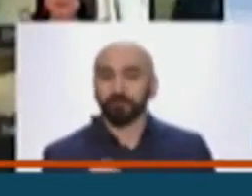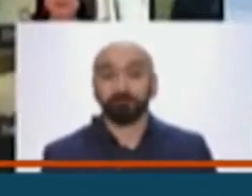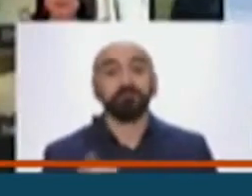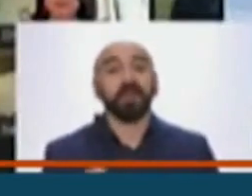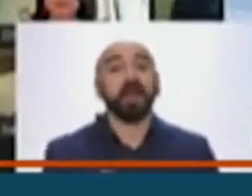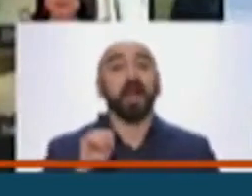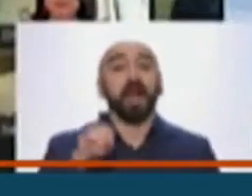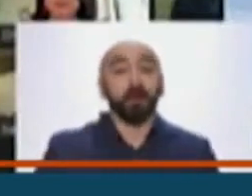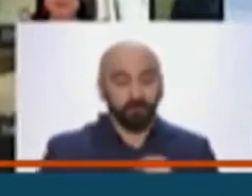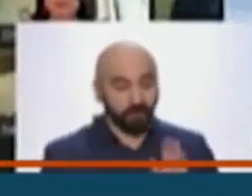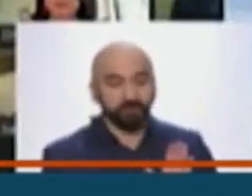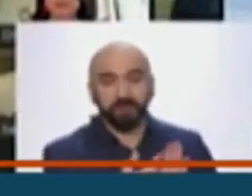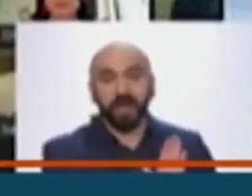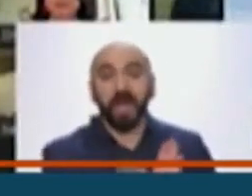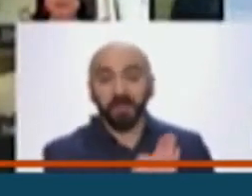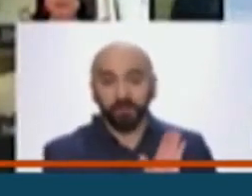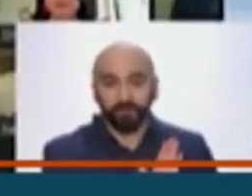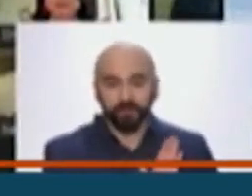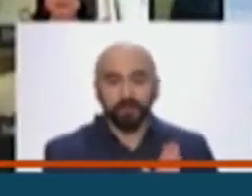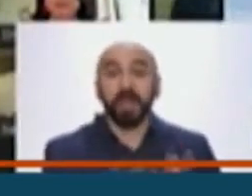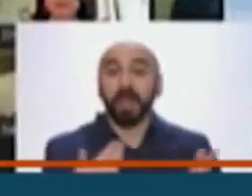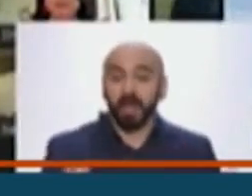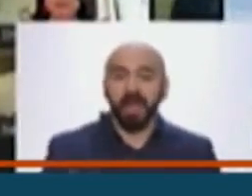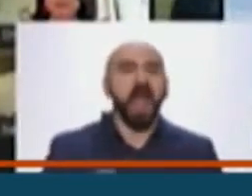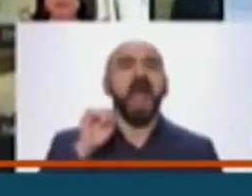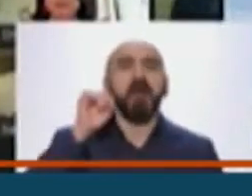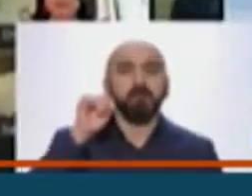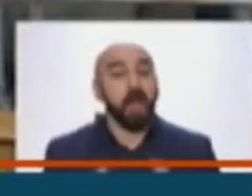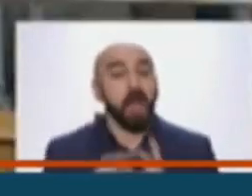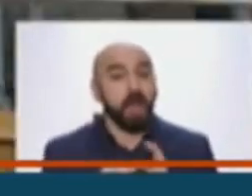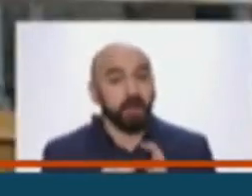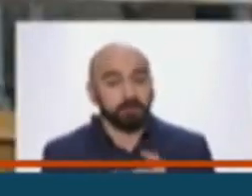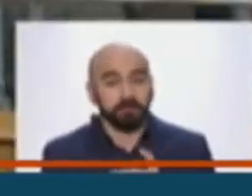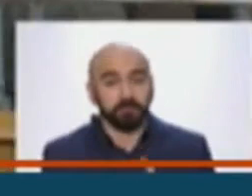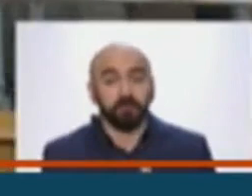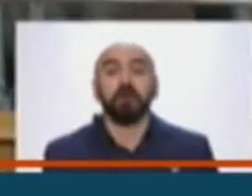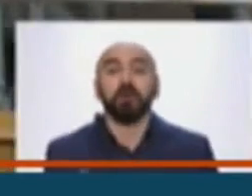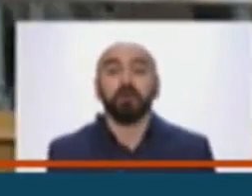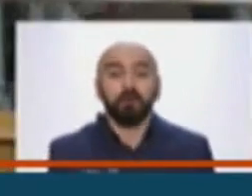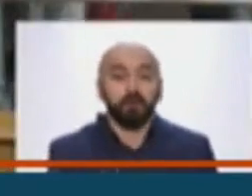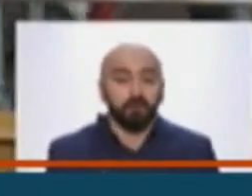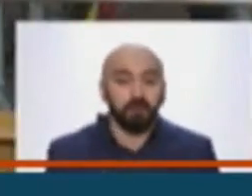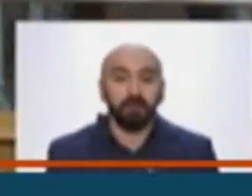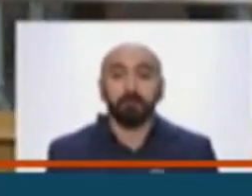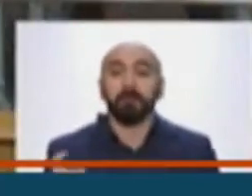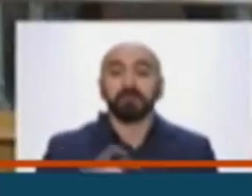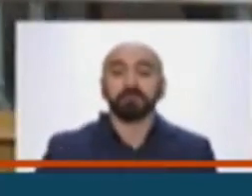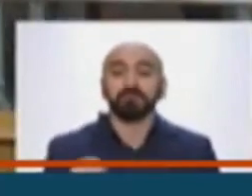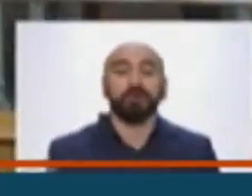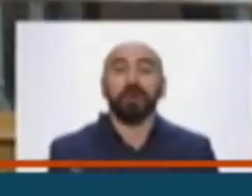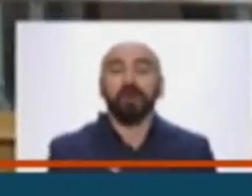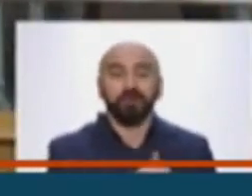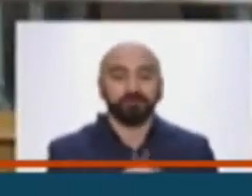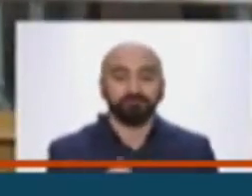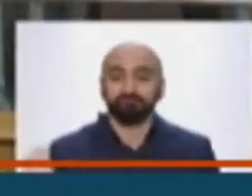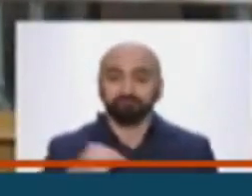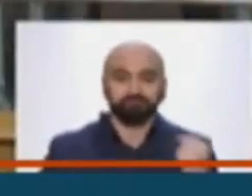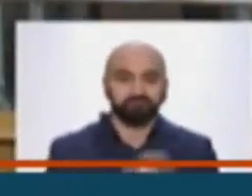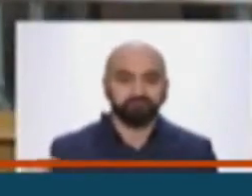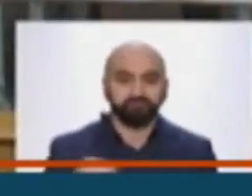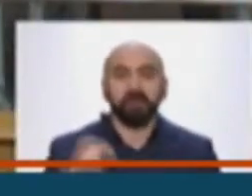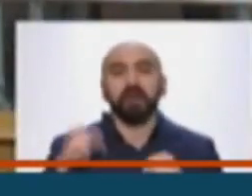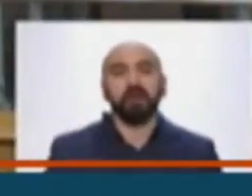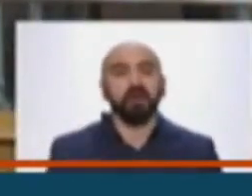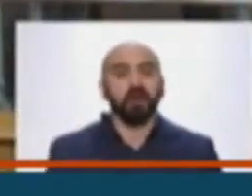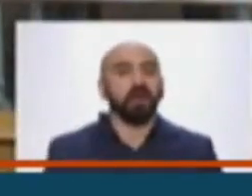to be passed through the lower house chamber of deputies, where it is expected to face intense opposition from conservative